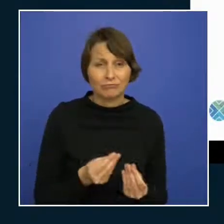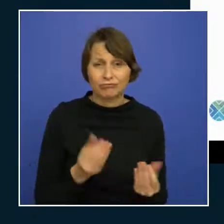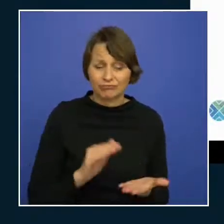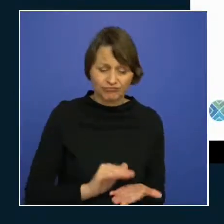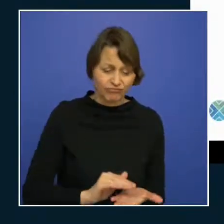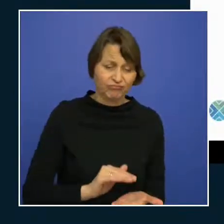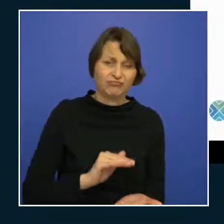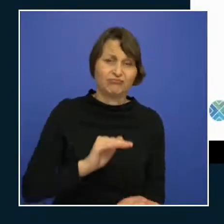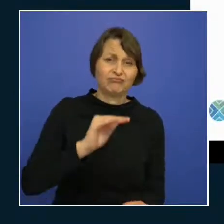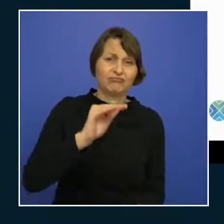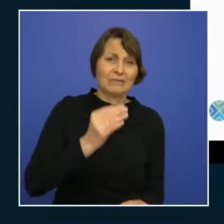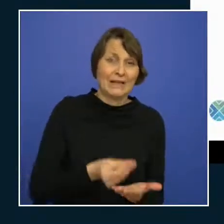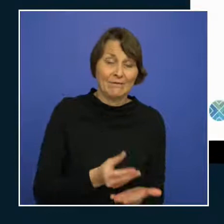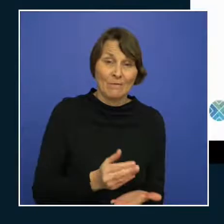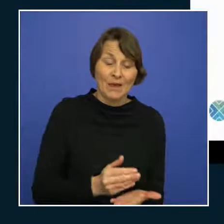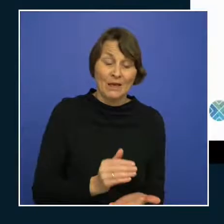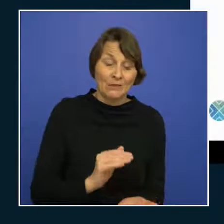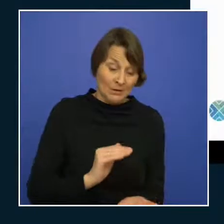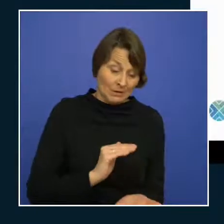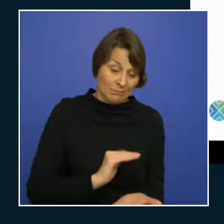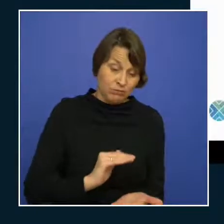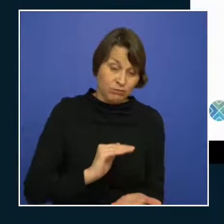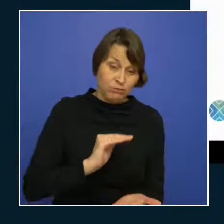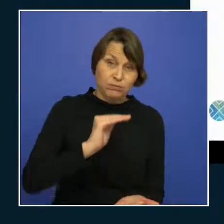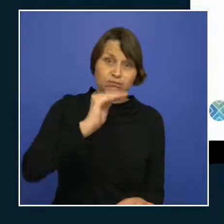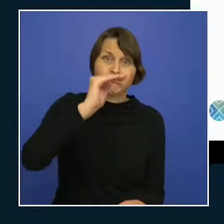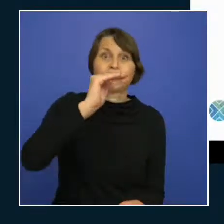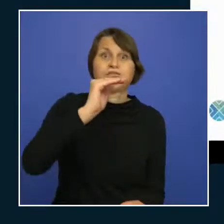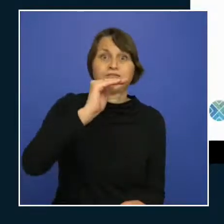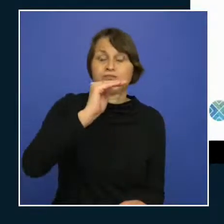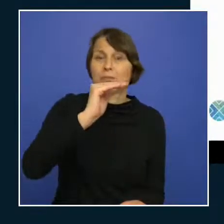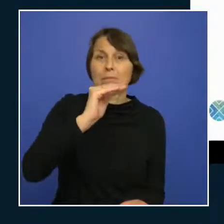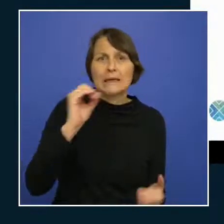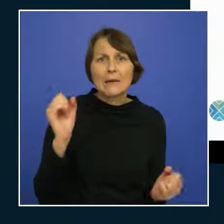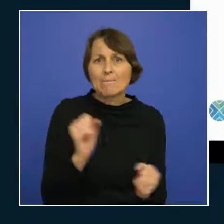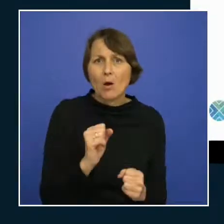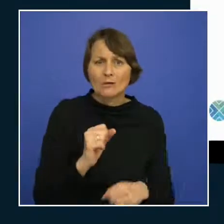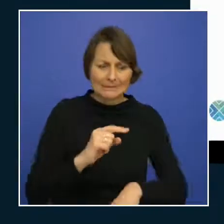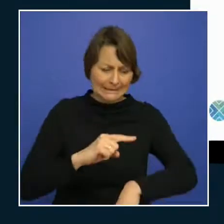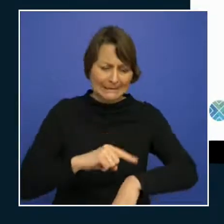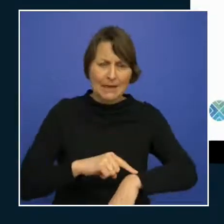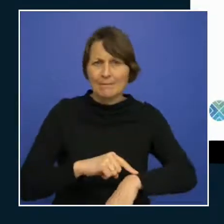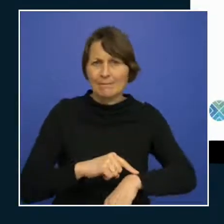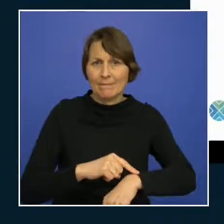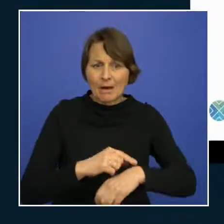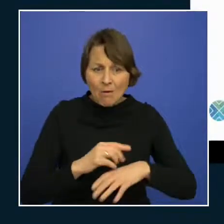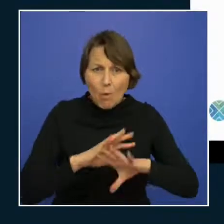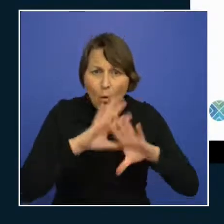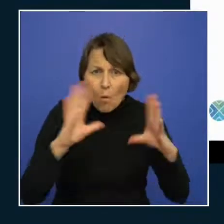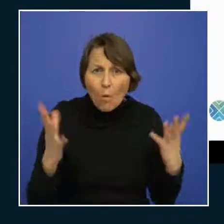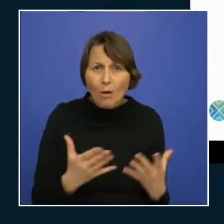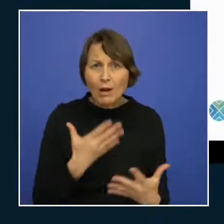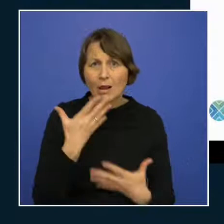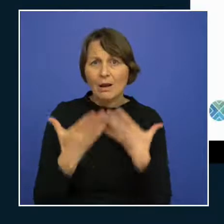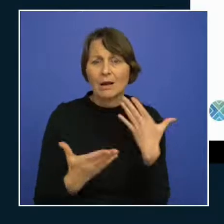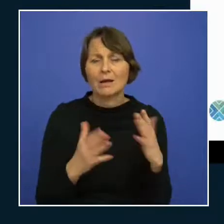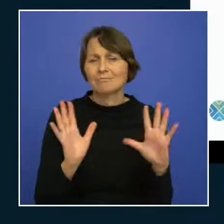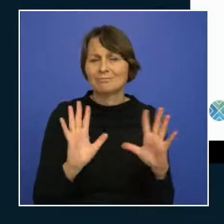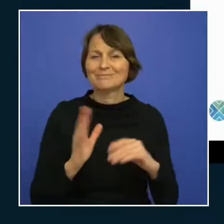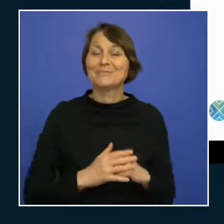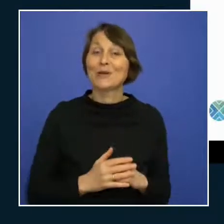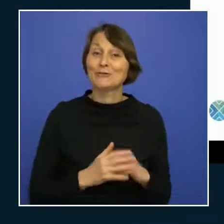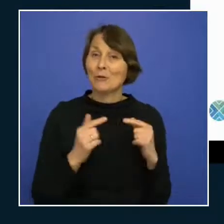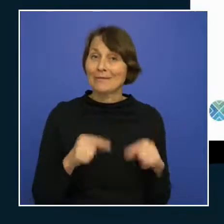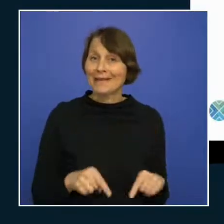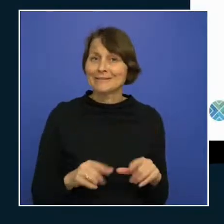series, but it's just too much to put it in 40, 45 minutes. So The idea behind this series is to approach Azure